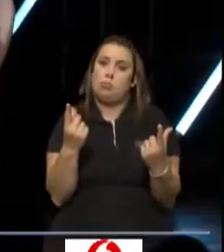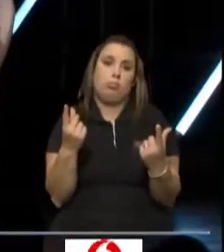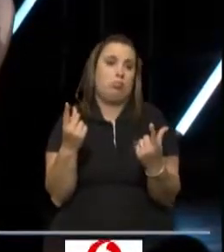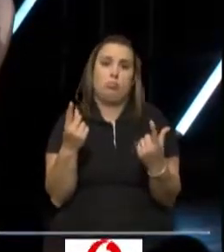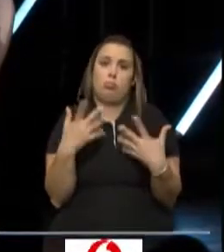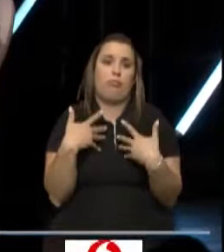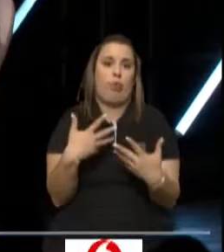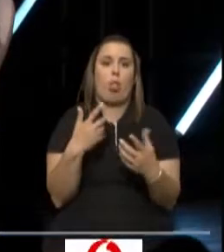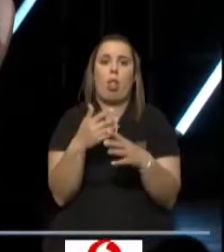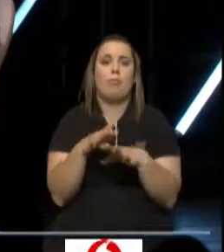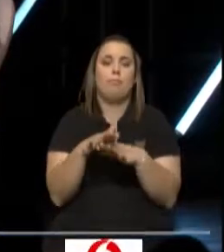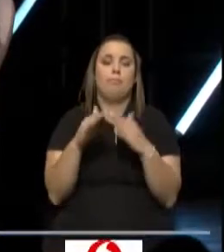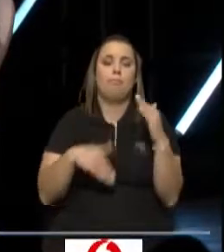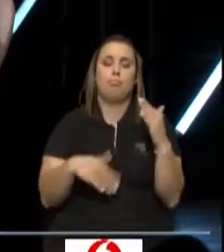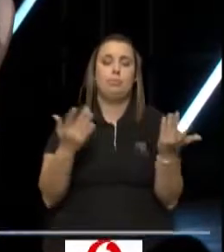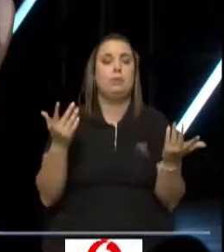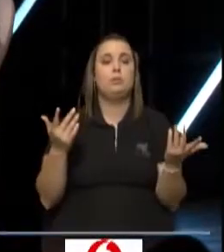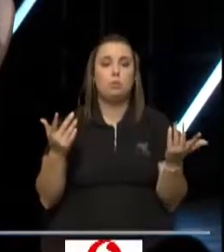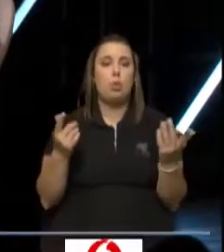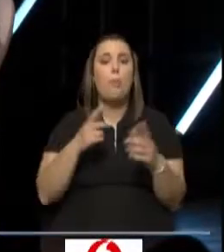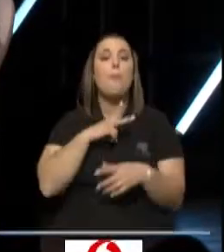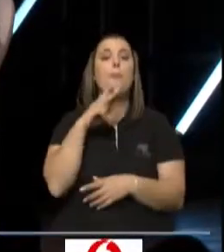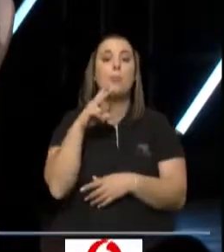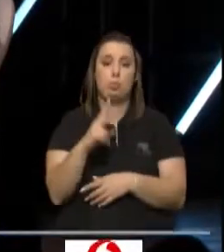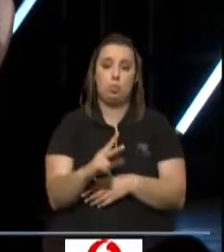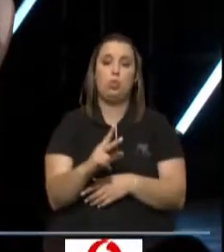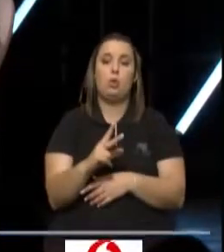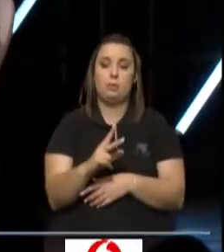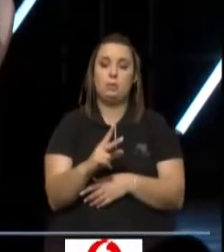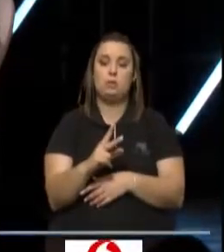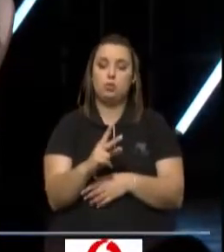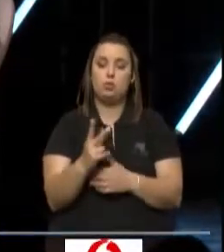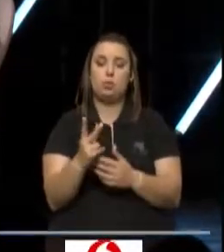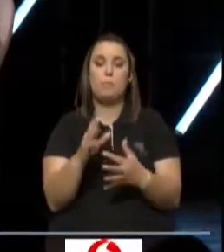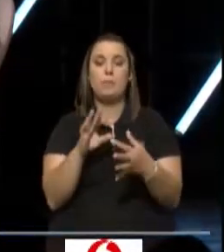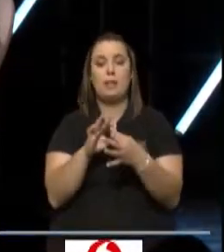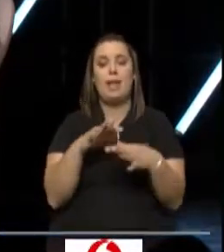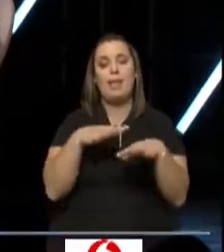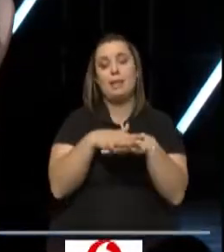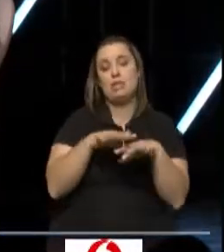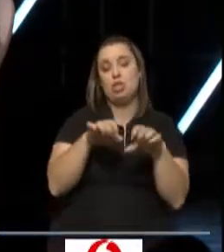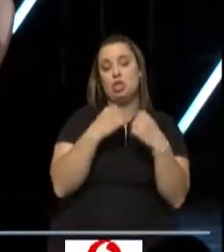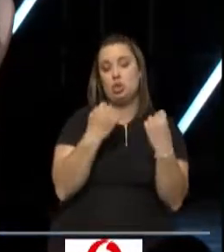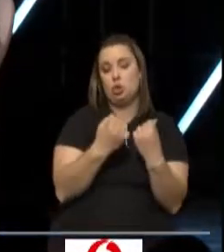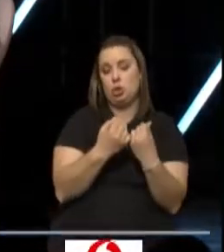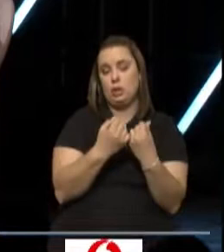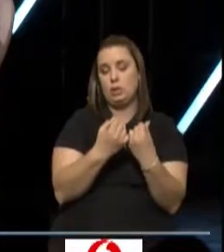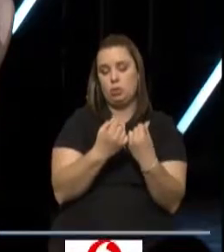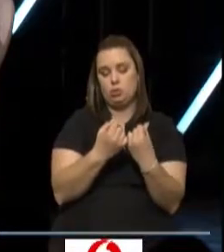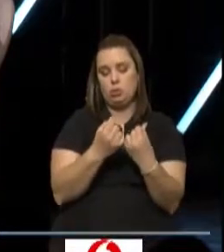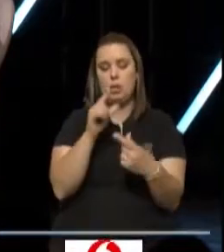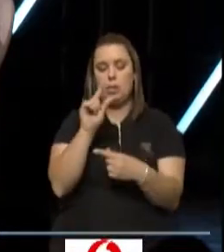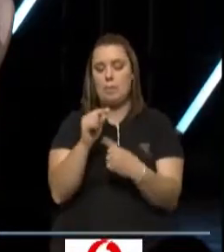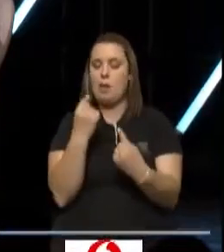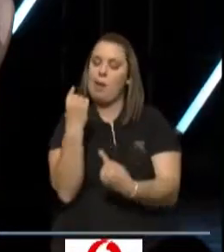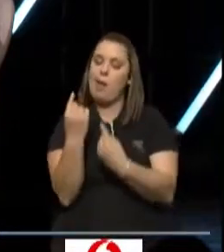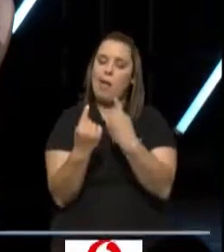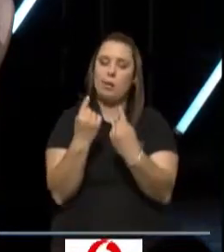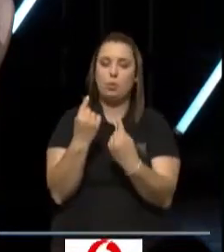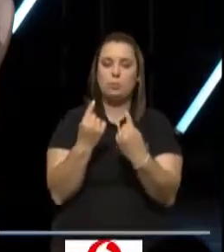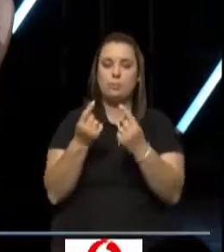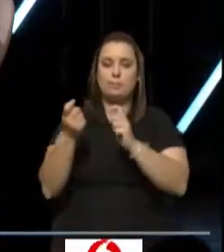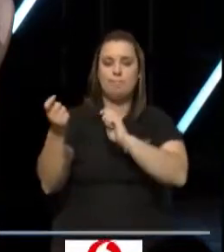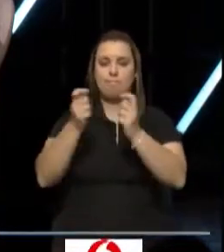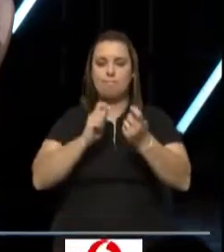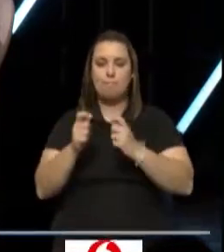Portuguese company are those that take less advantage of connectivity in the component of social networks, and